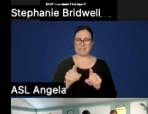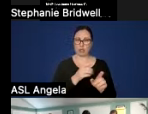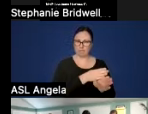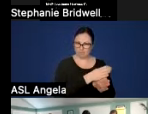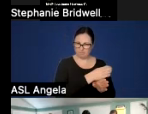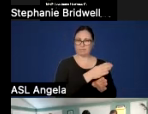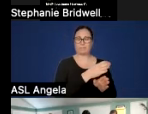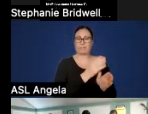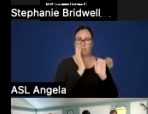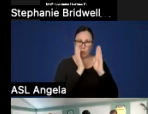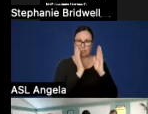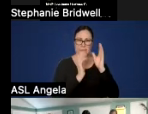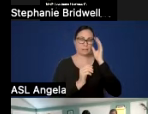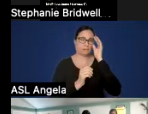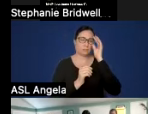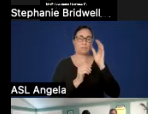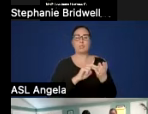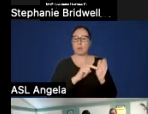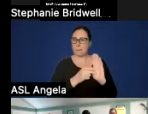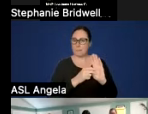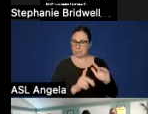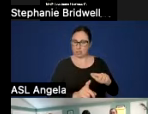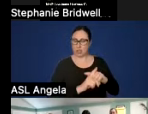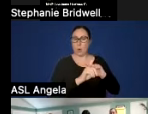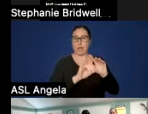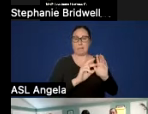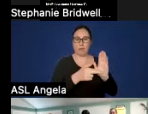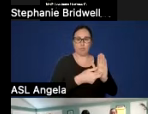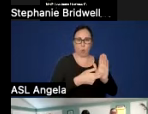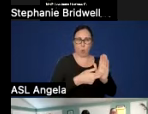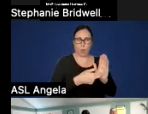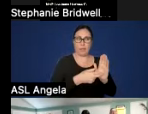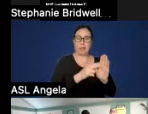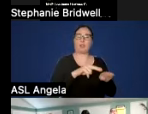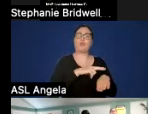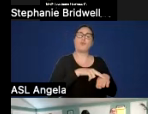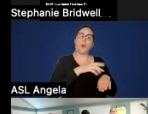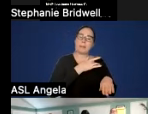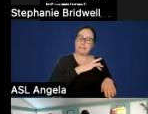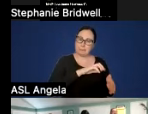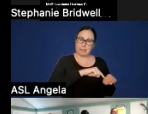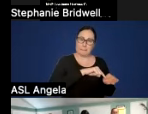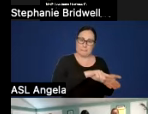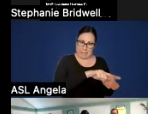they're showing up in a role that they are paid to be in. Not always, but again, typically. Next slide.